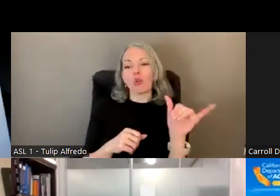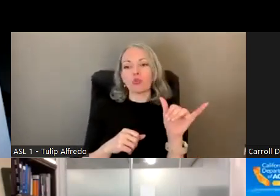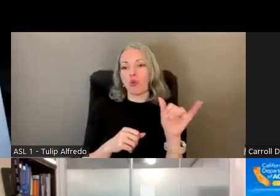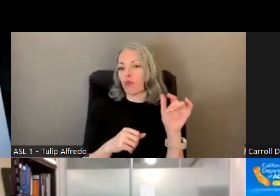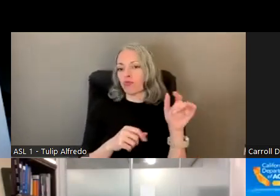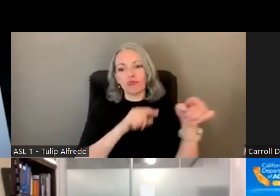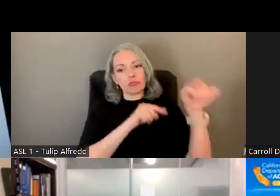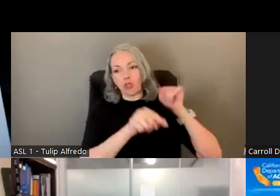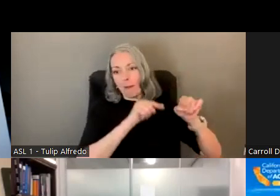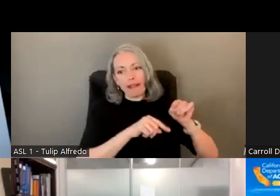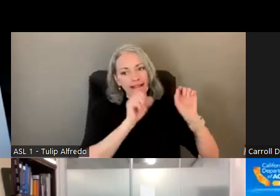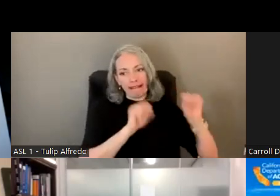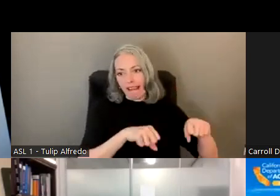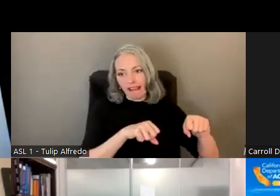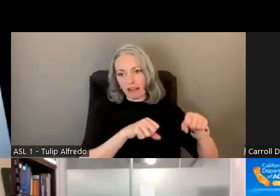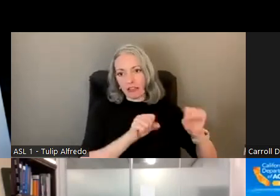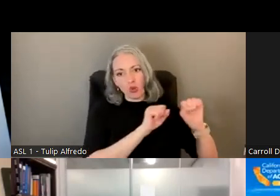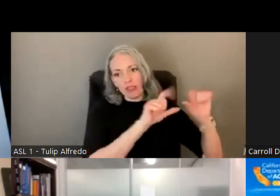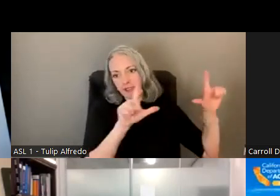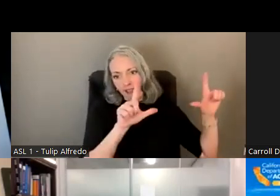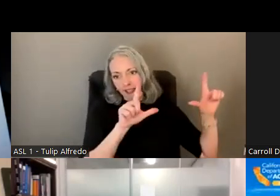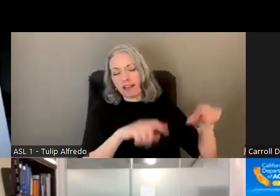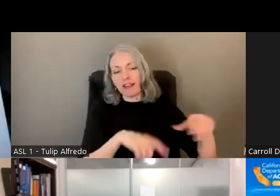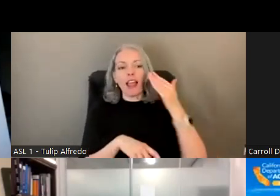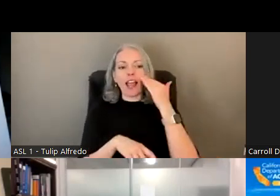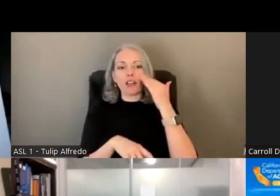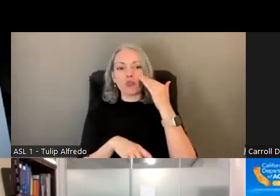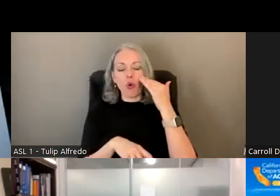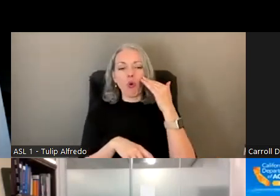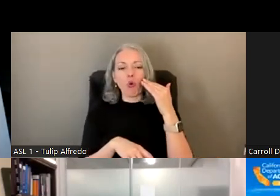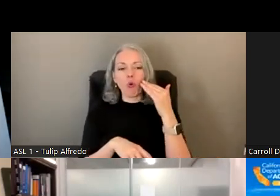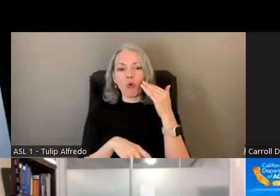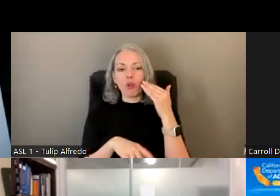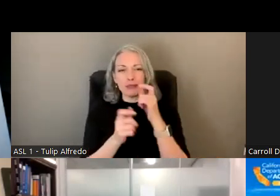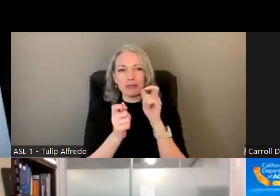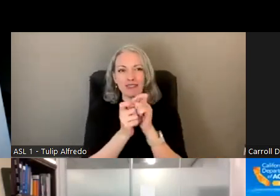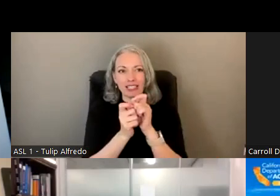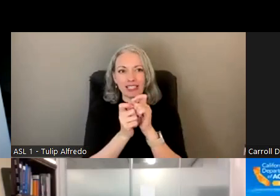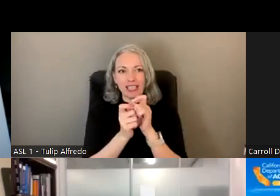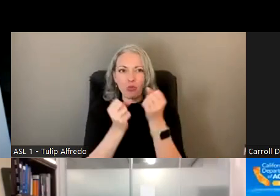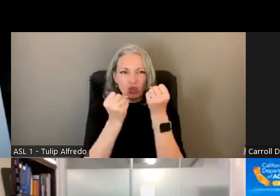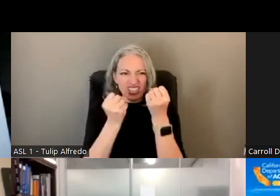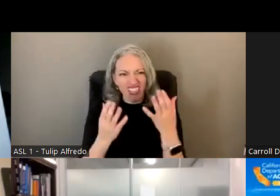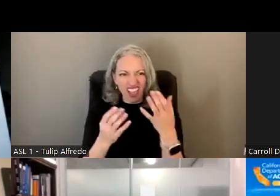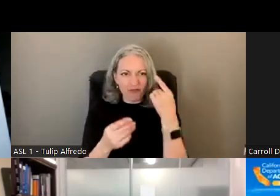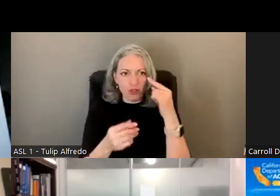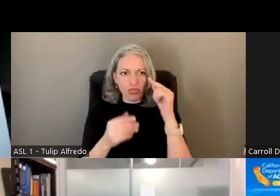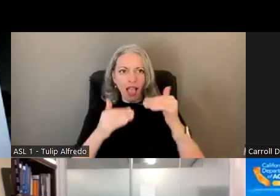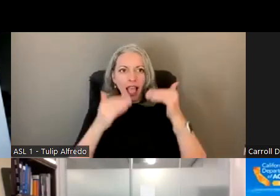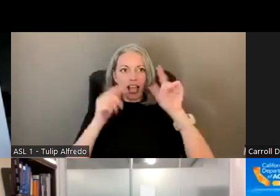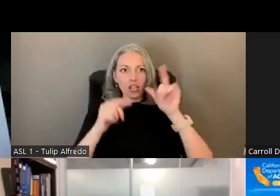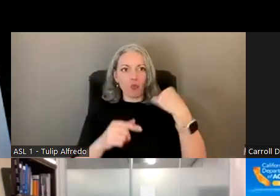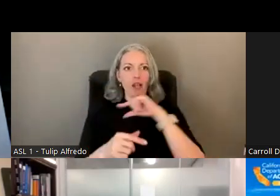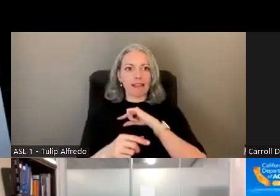go back to the slide. Like I know particularly for the high quality care community-based services, there were a lot of things there, right?